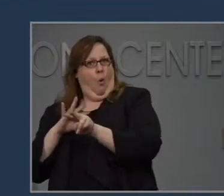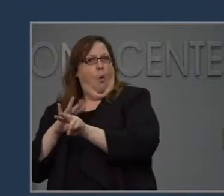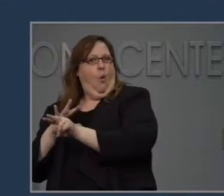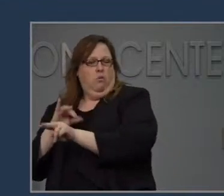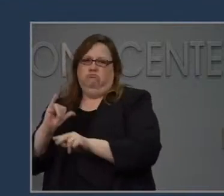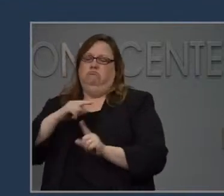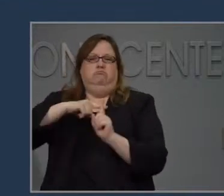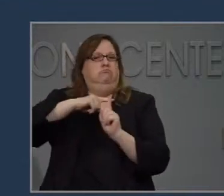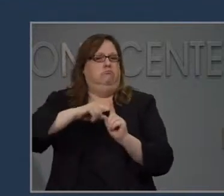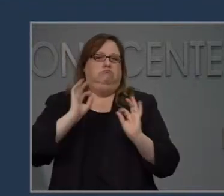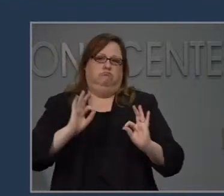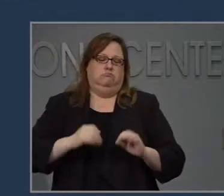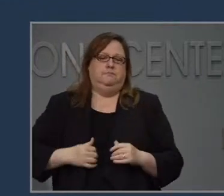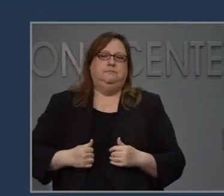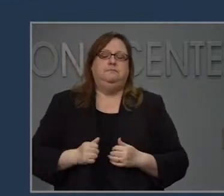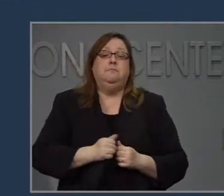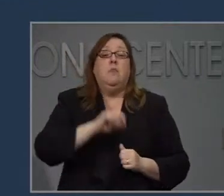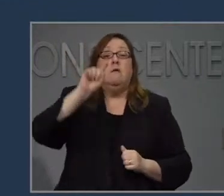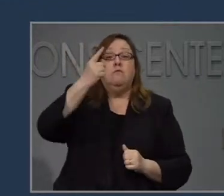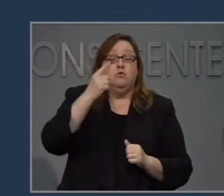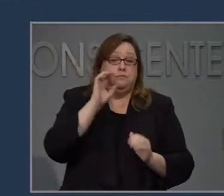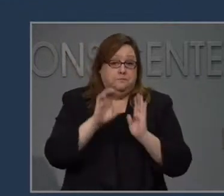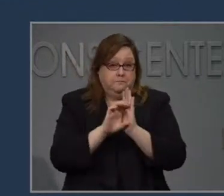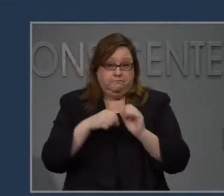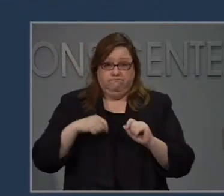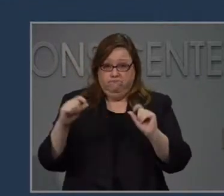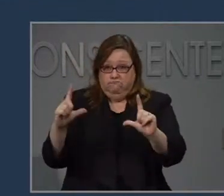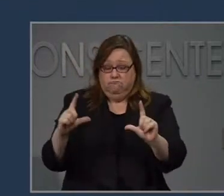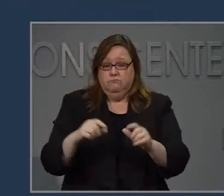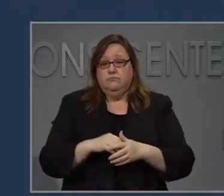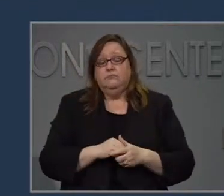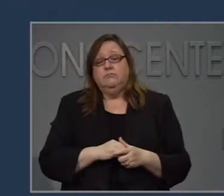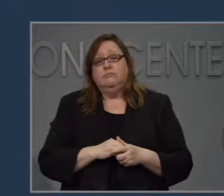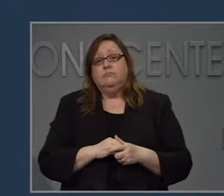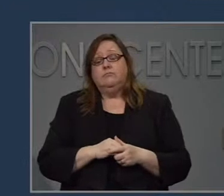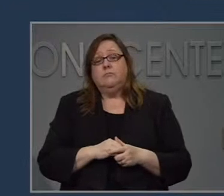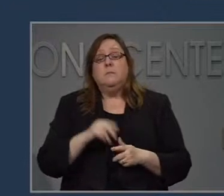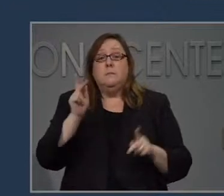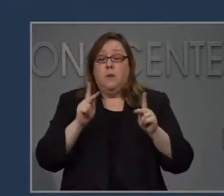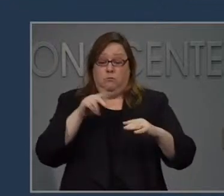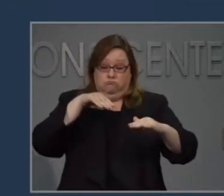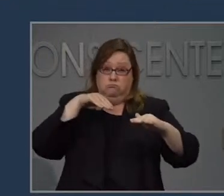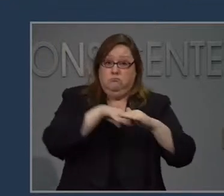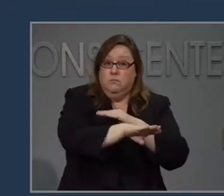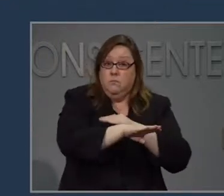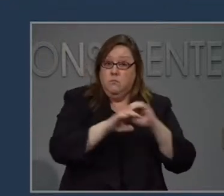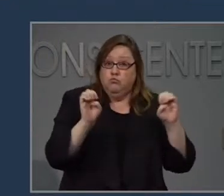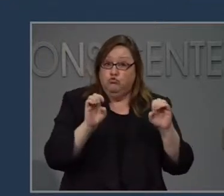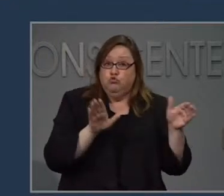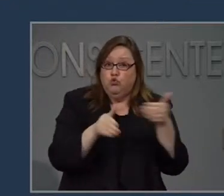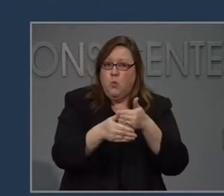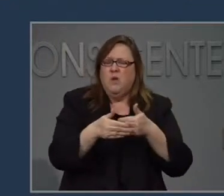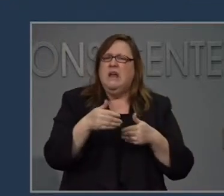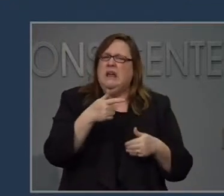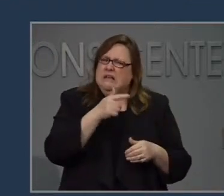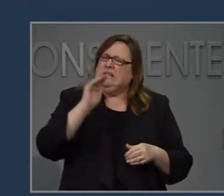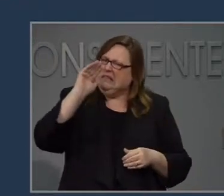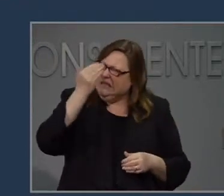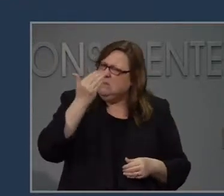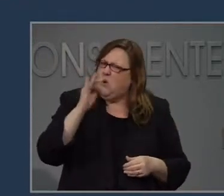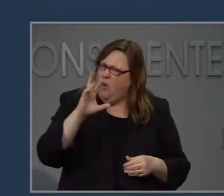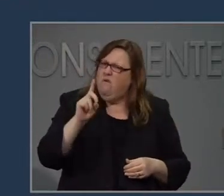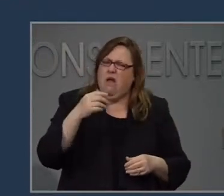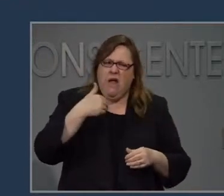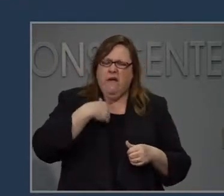So first, this graph looks at people who come to the emergency department with COVID-like symptoms.